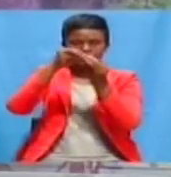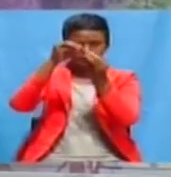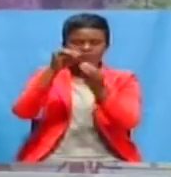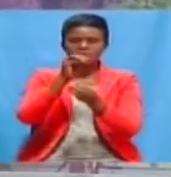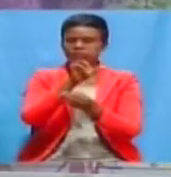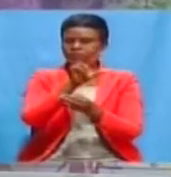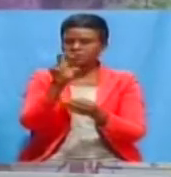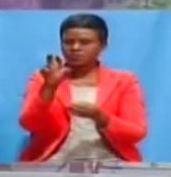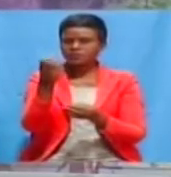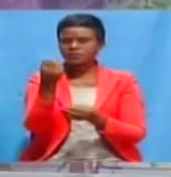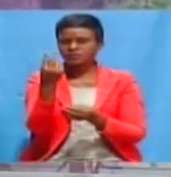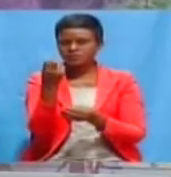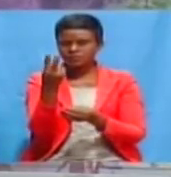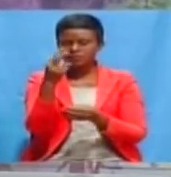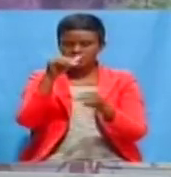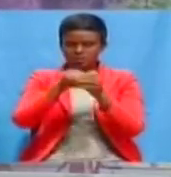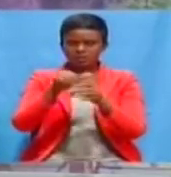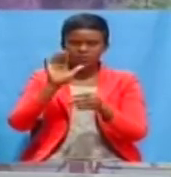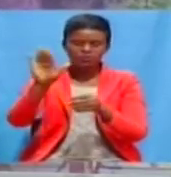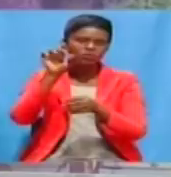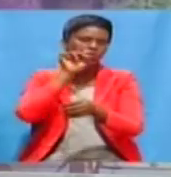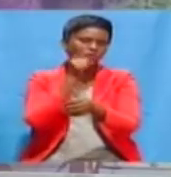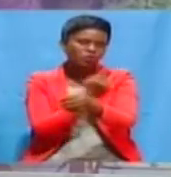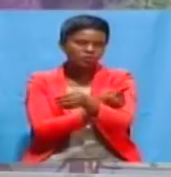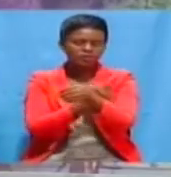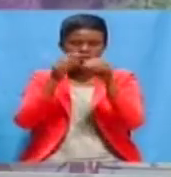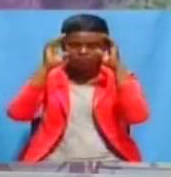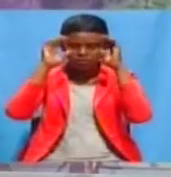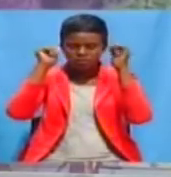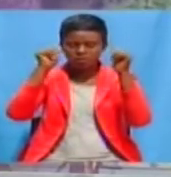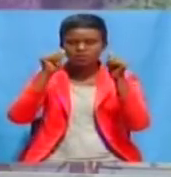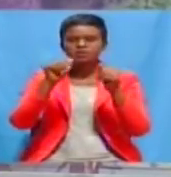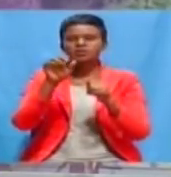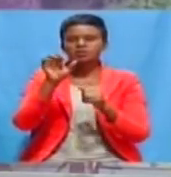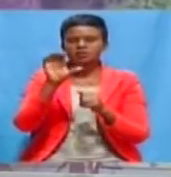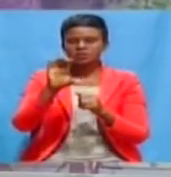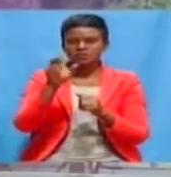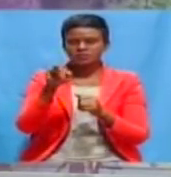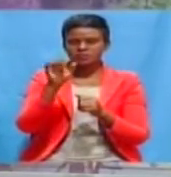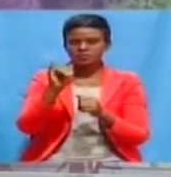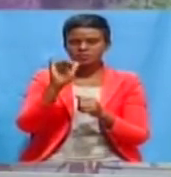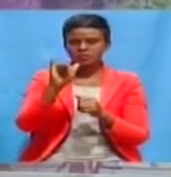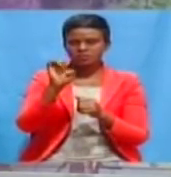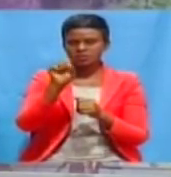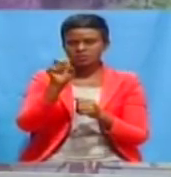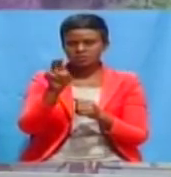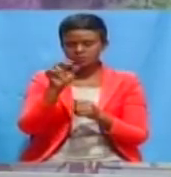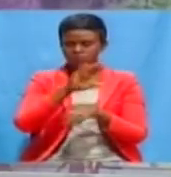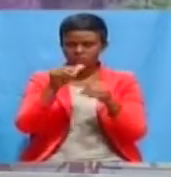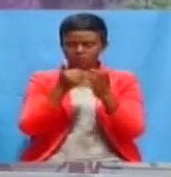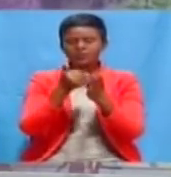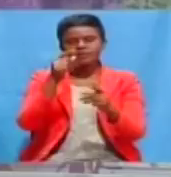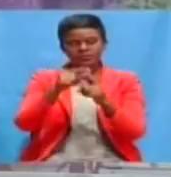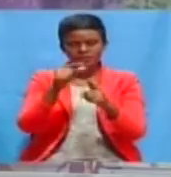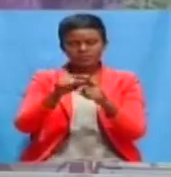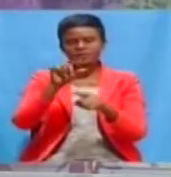legal practitioners, who included the president's daughter, Chieso Lungu, successfully passed the December 2017